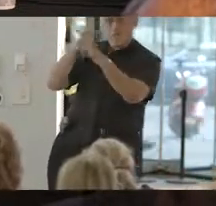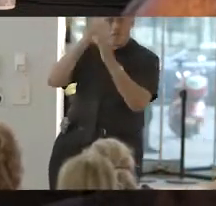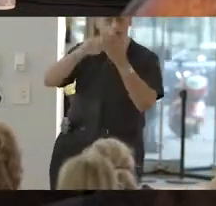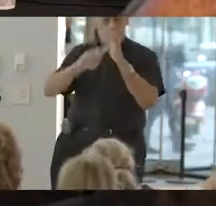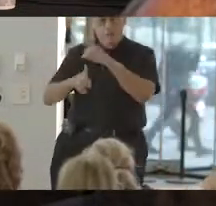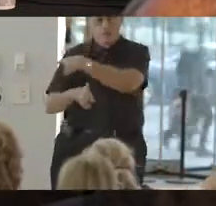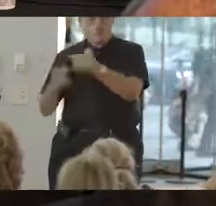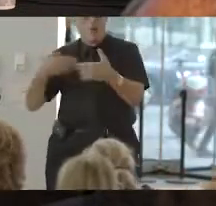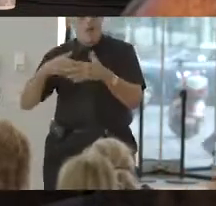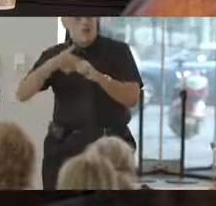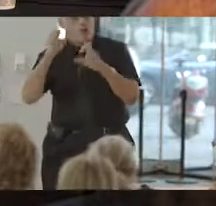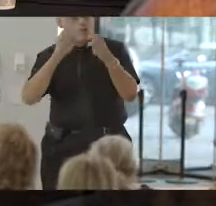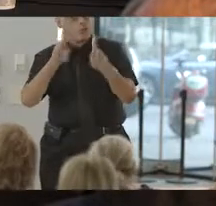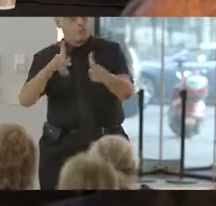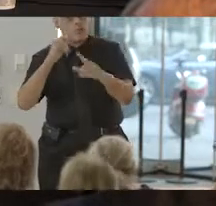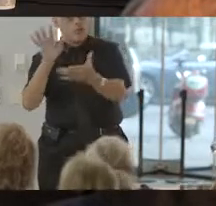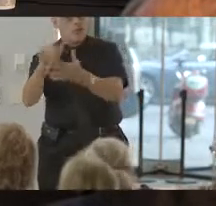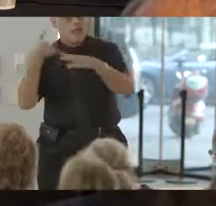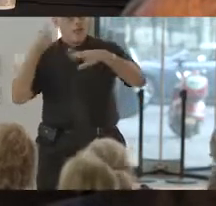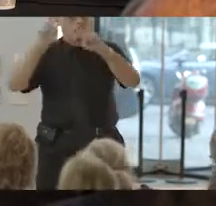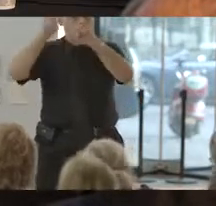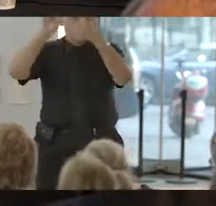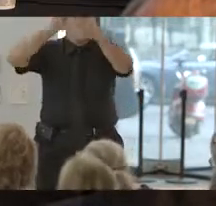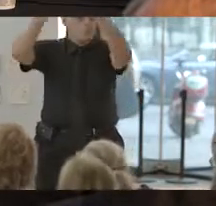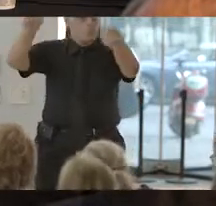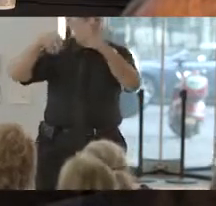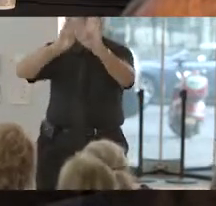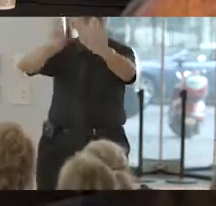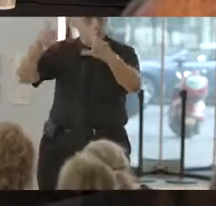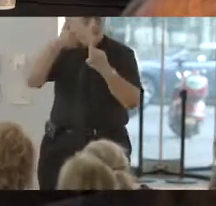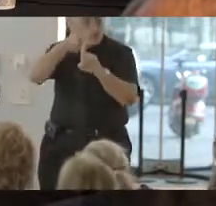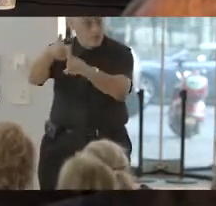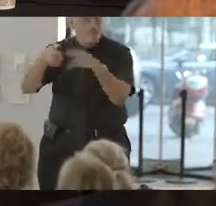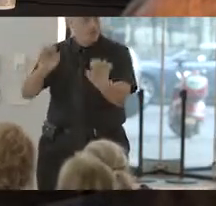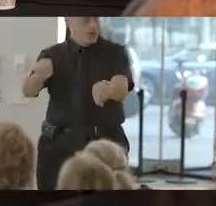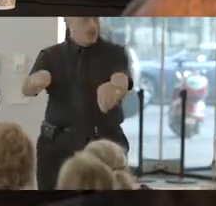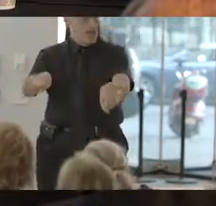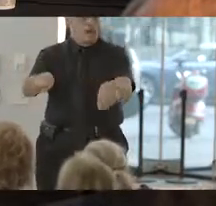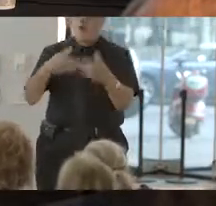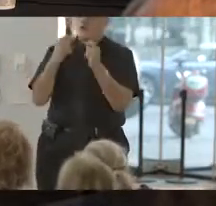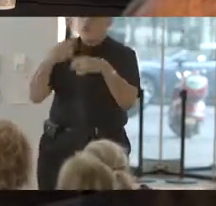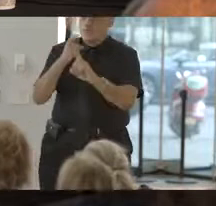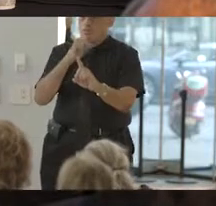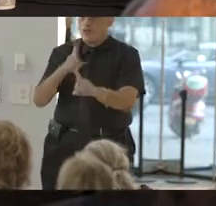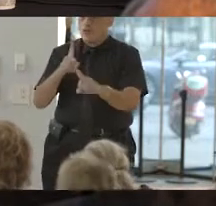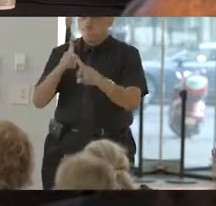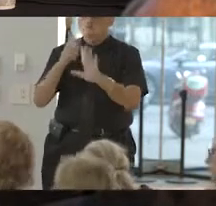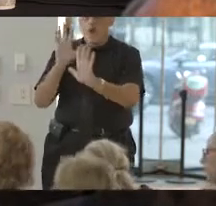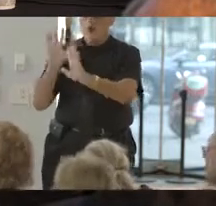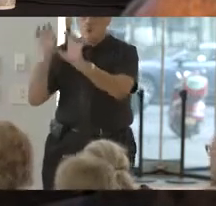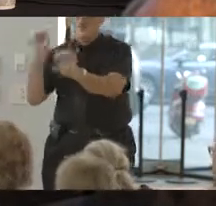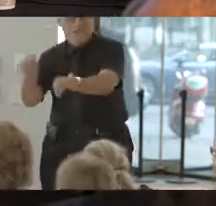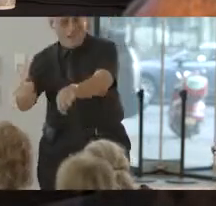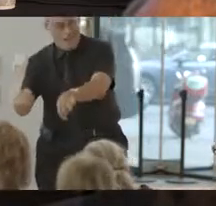You will have another opportunity to do that at the boards yourselves. We're trying to make sure that there's enough. We can